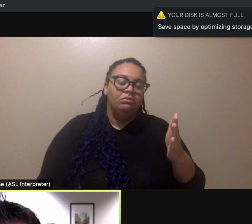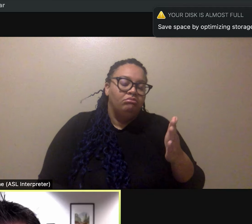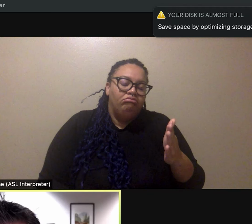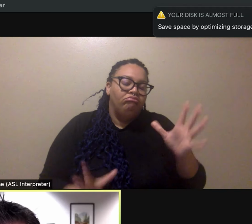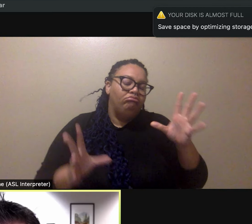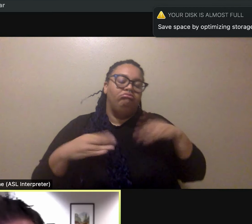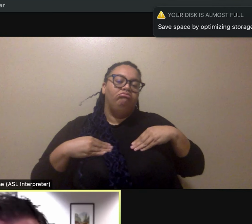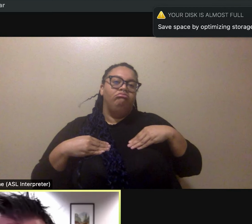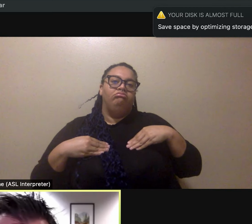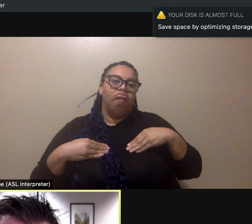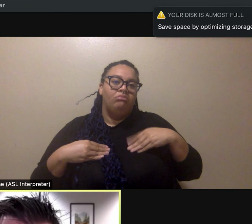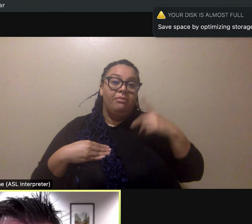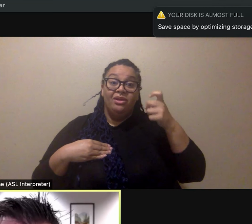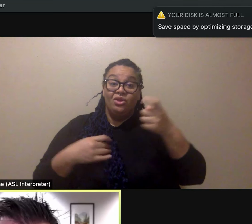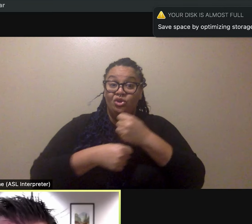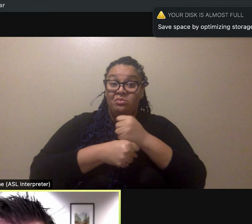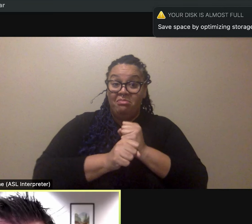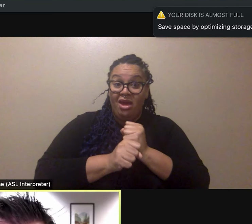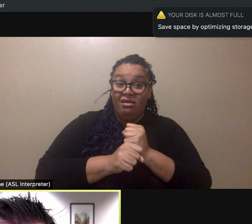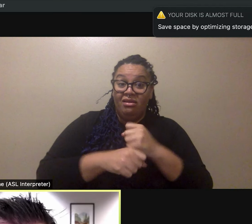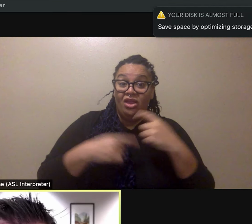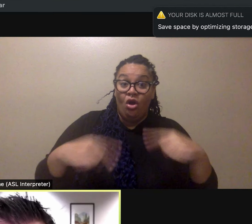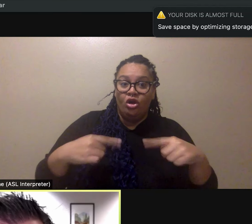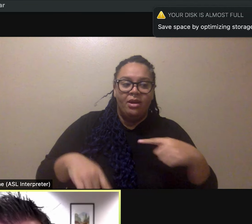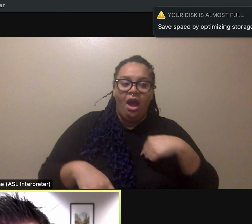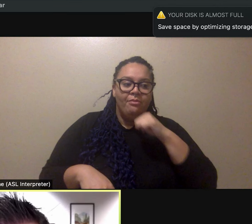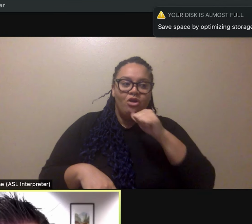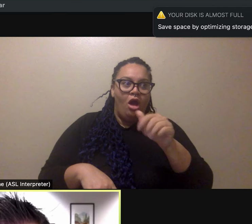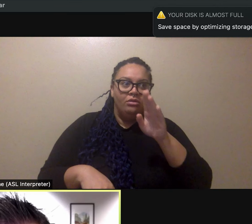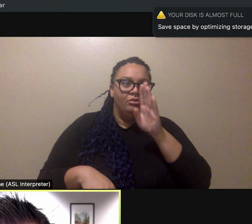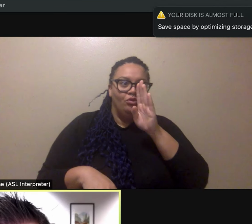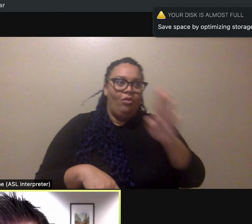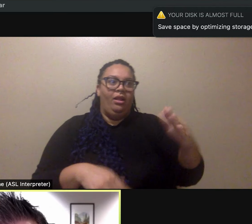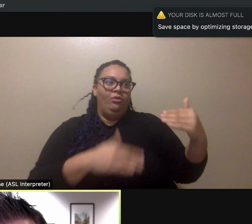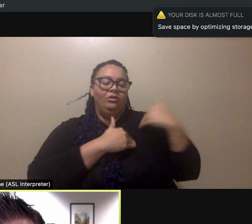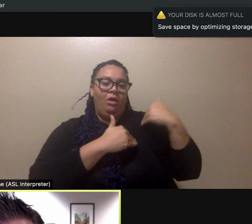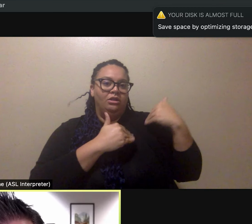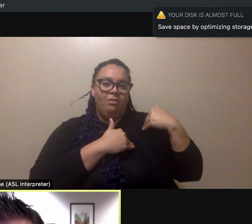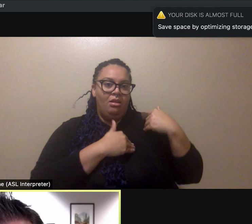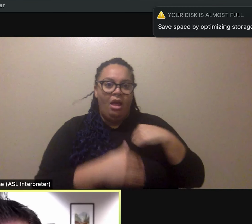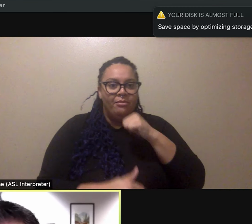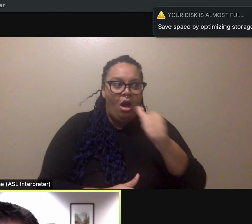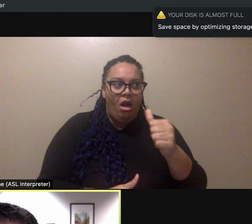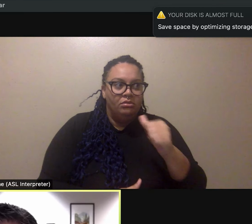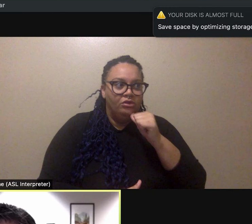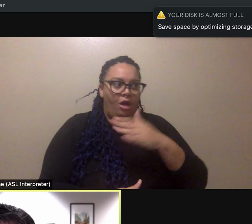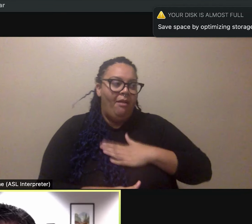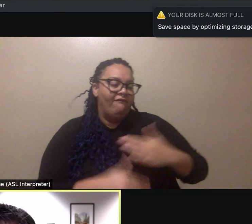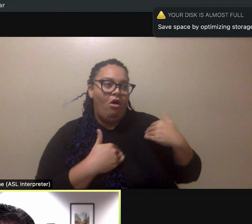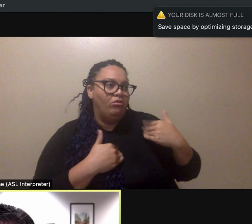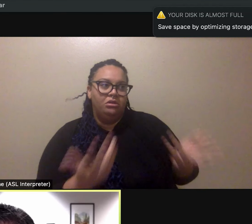because you make the argument, well, I'm not directly responsible. Why blame me?